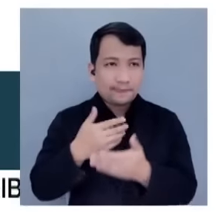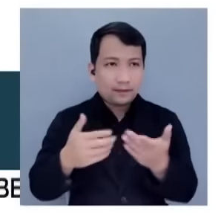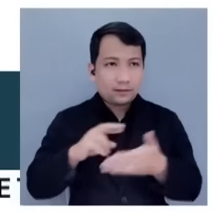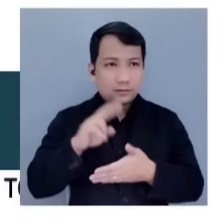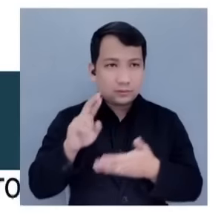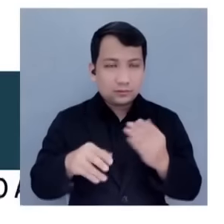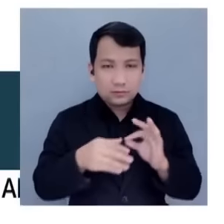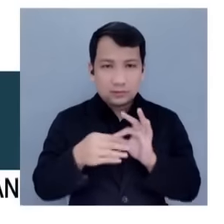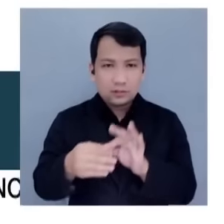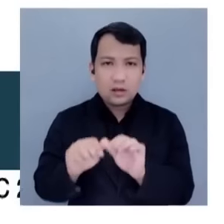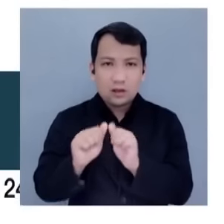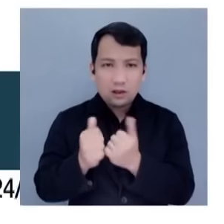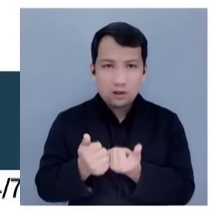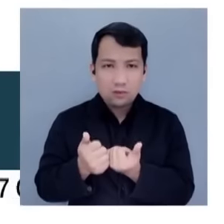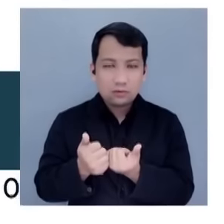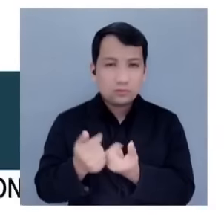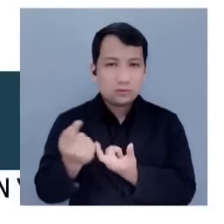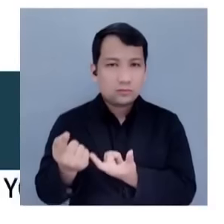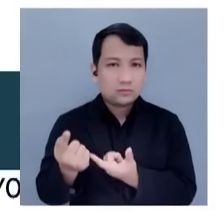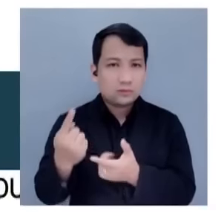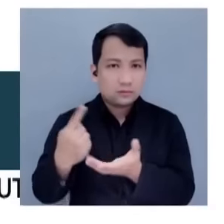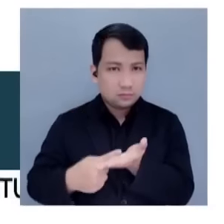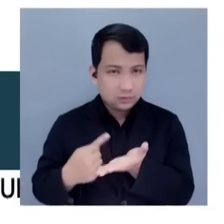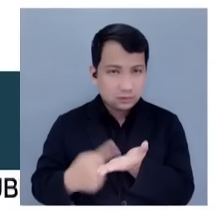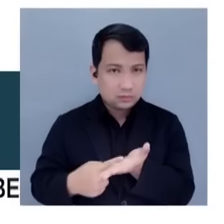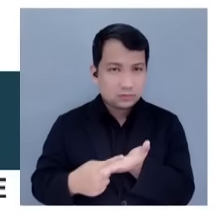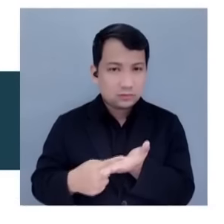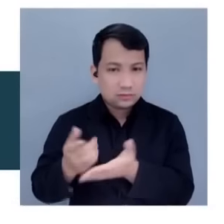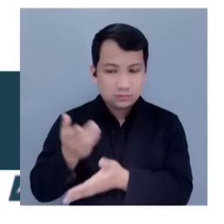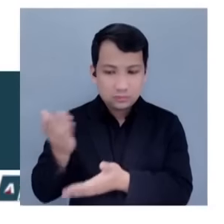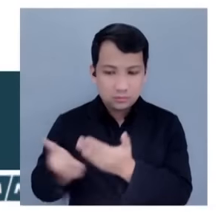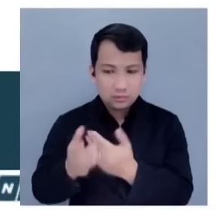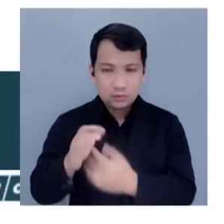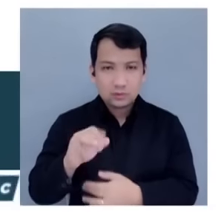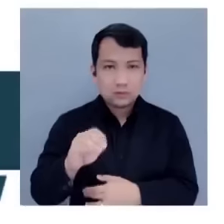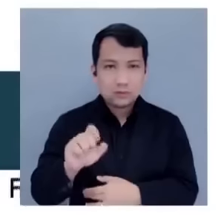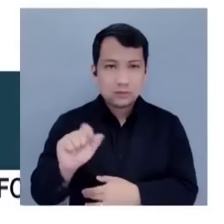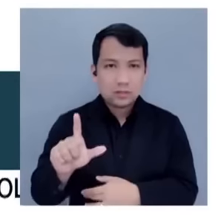how did it go from disgusting to criminal? What's the trigger, Senator?